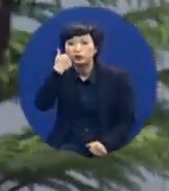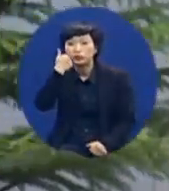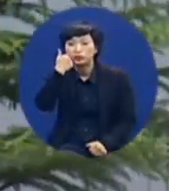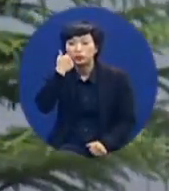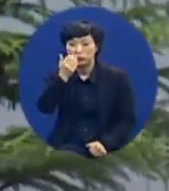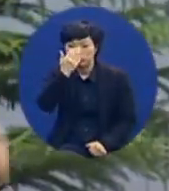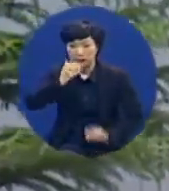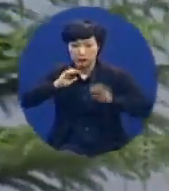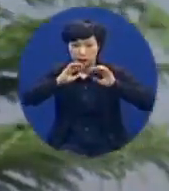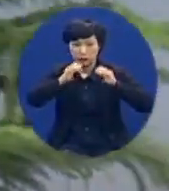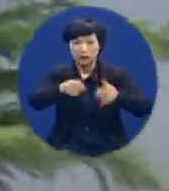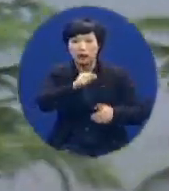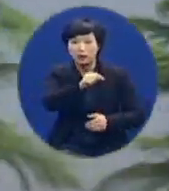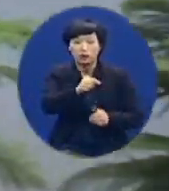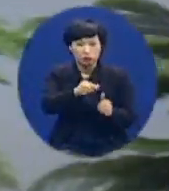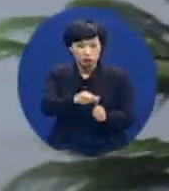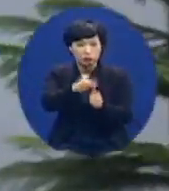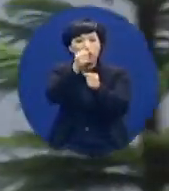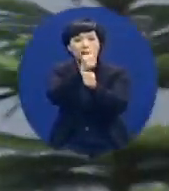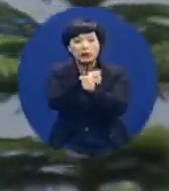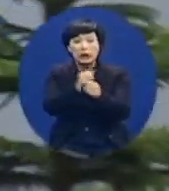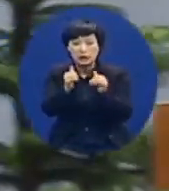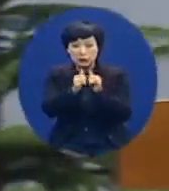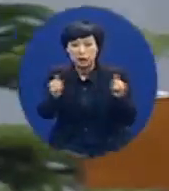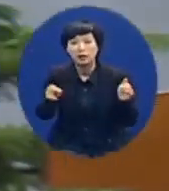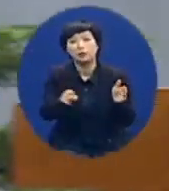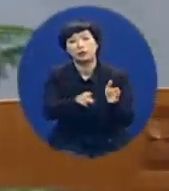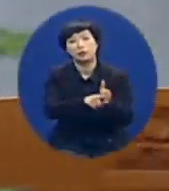would come to save Israel.